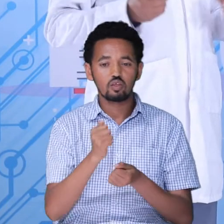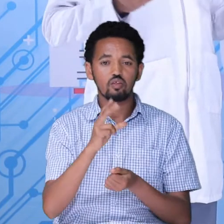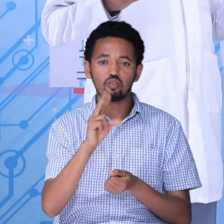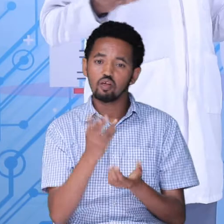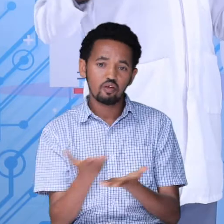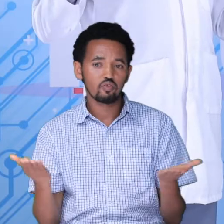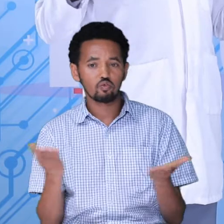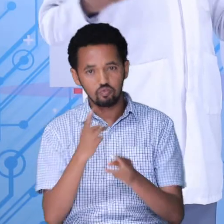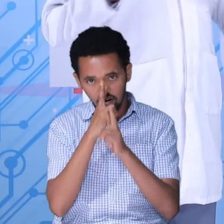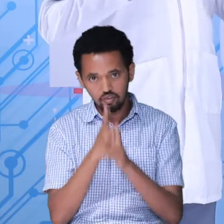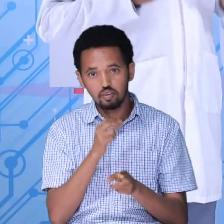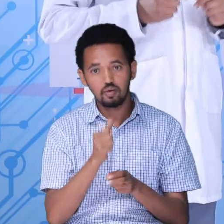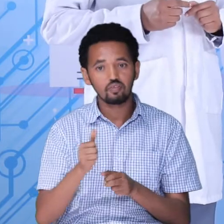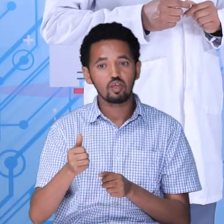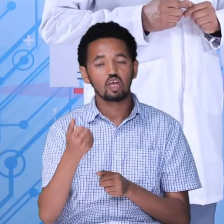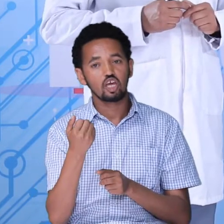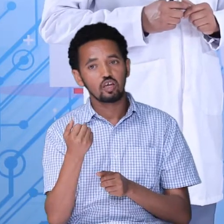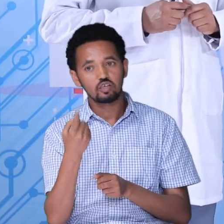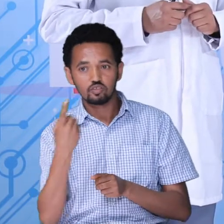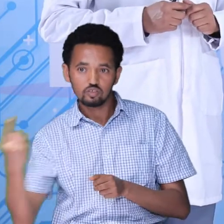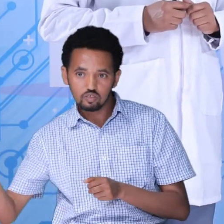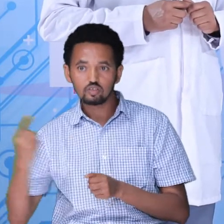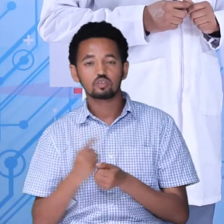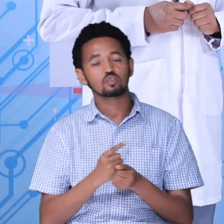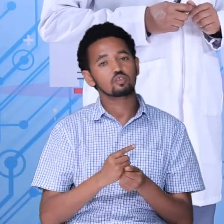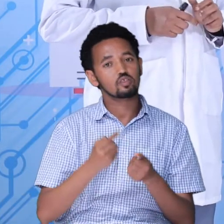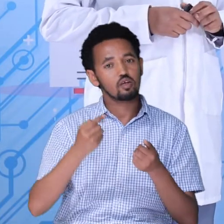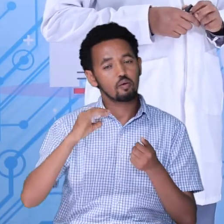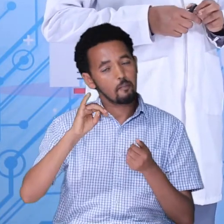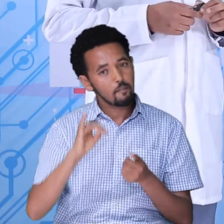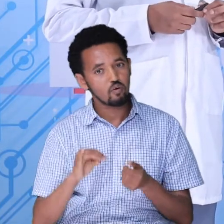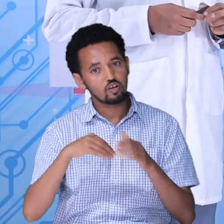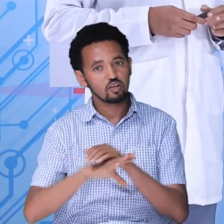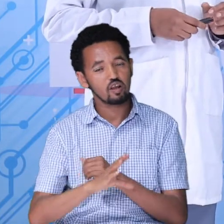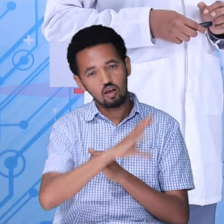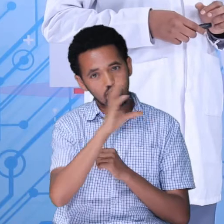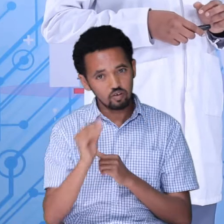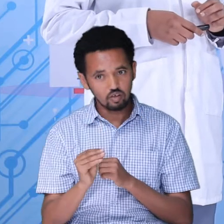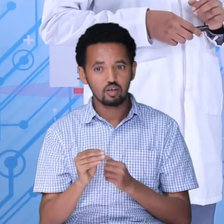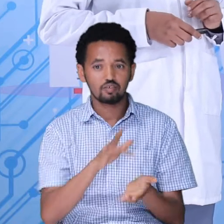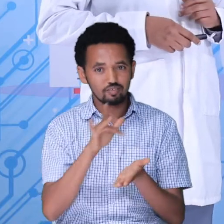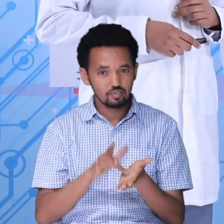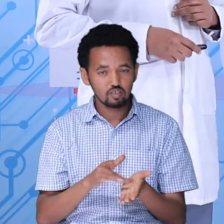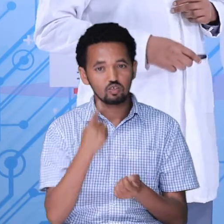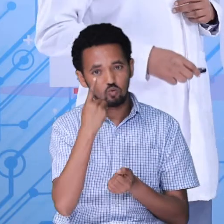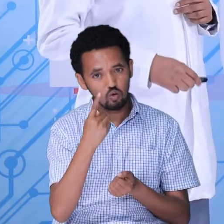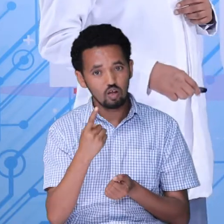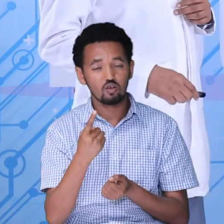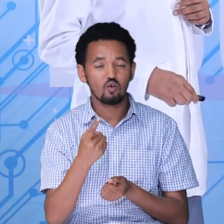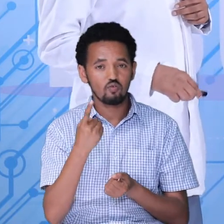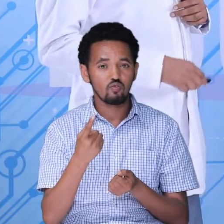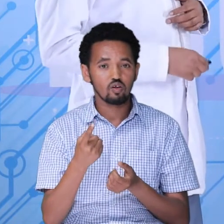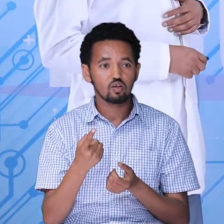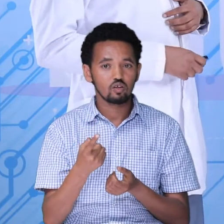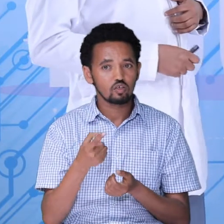no respecting each other among the African states. It was one of the base of conflict for